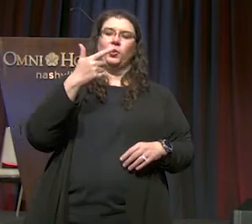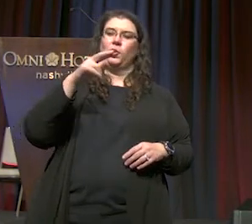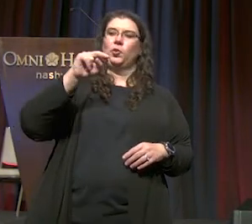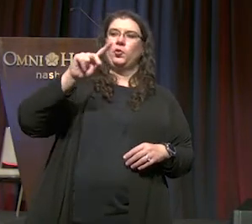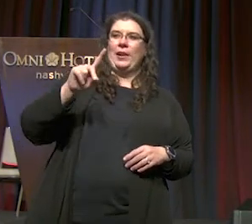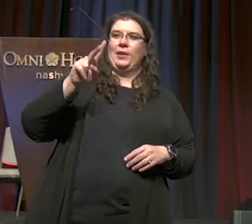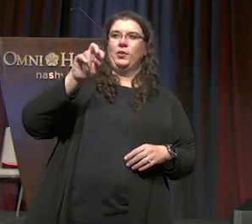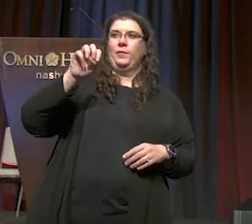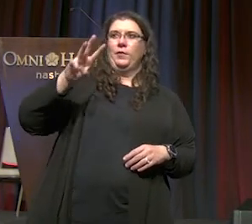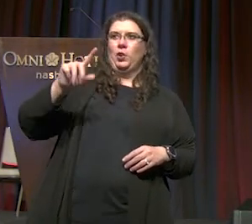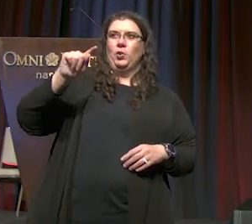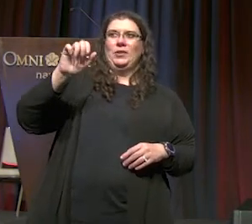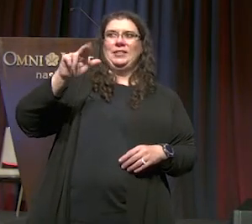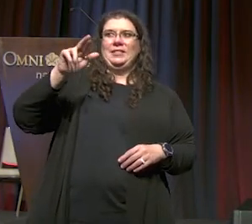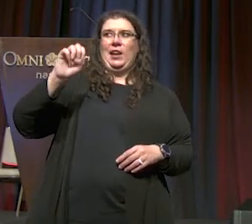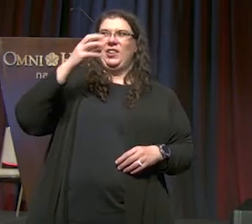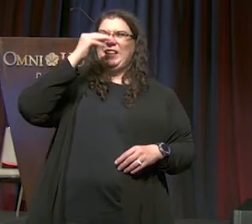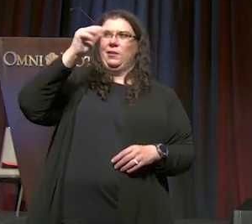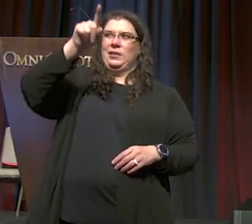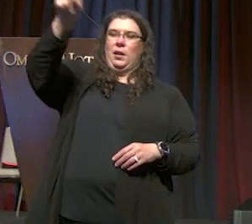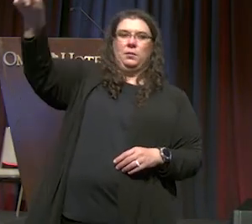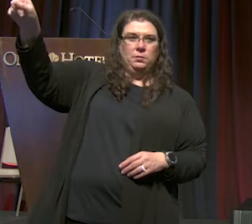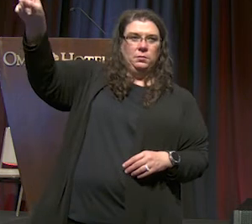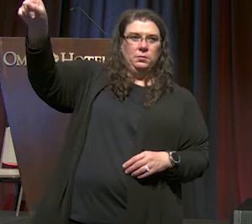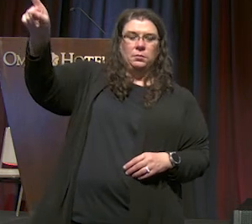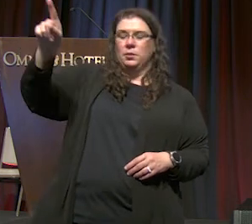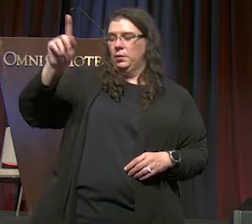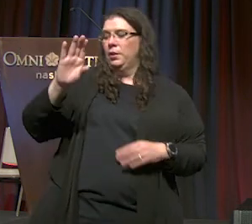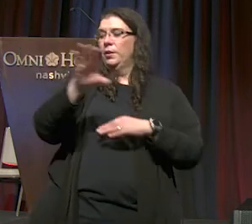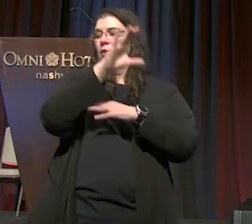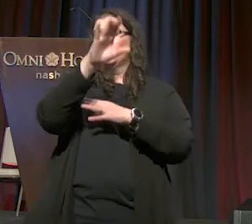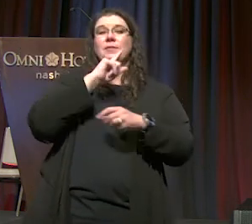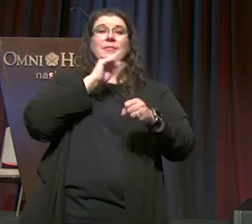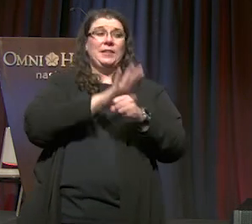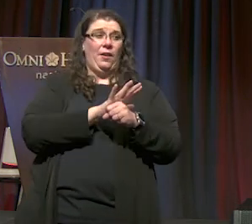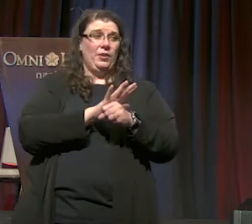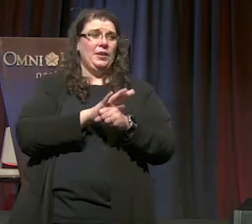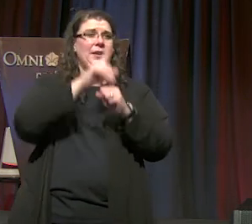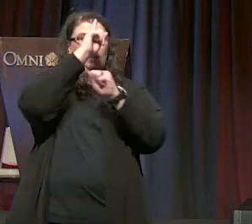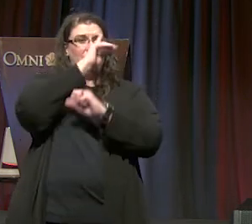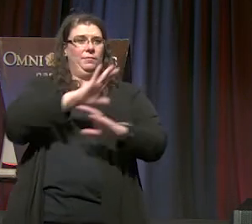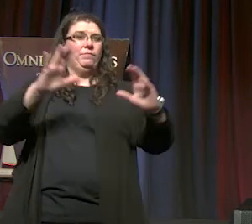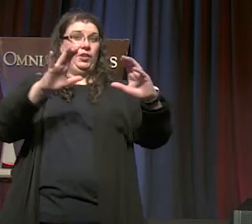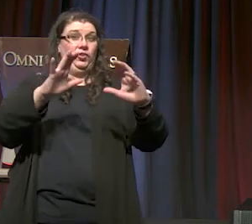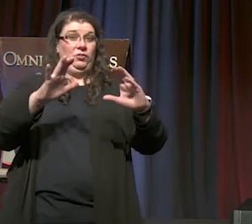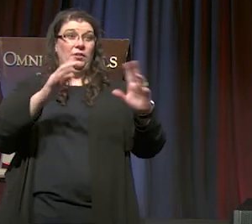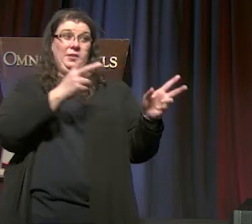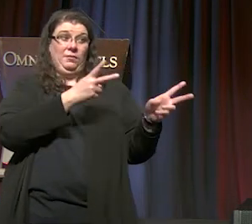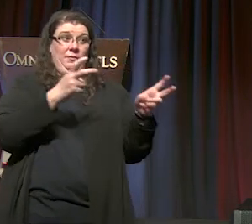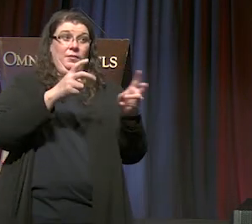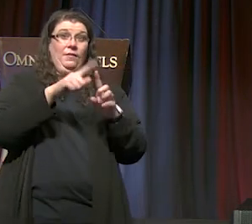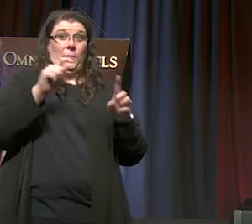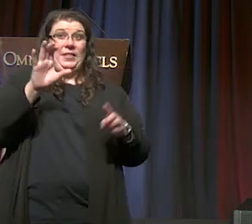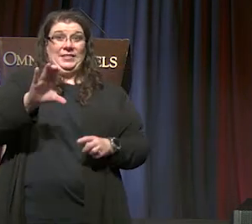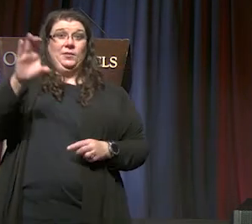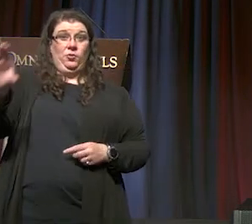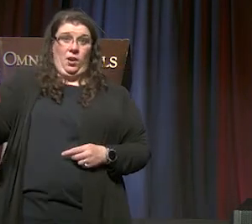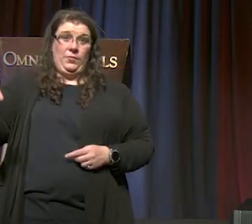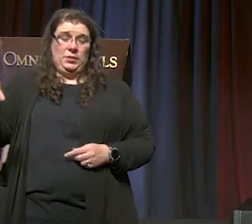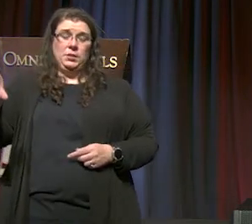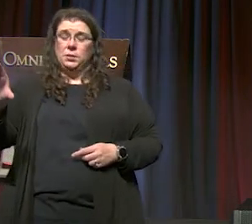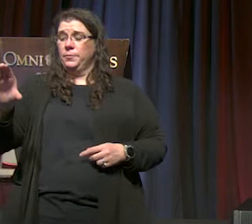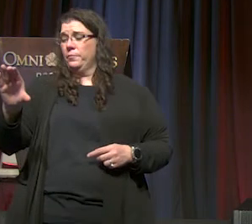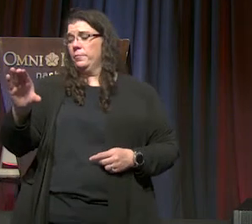this hall. The Christmas Covenant is a vision coming from our Central Conferences that is guided by